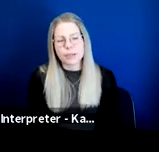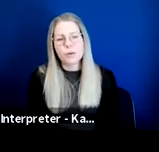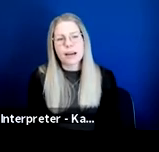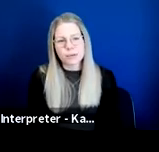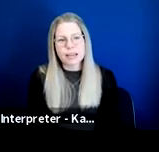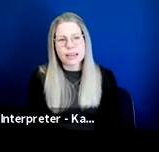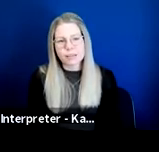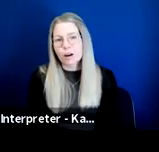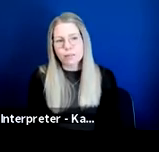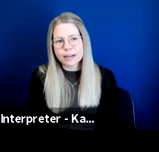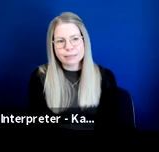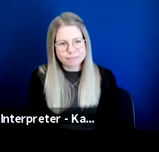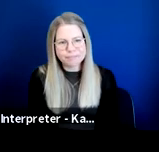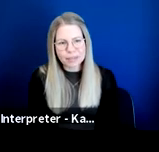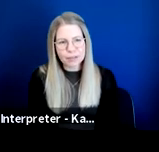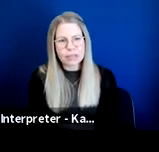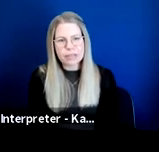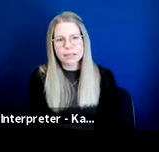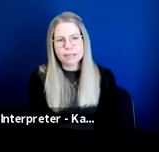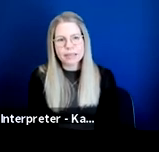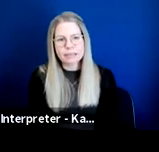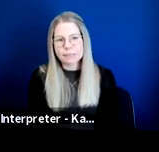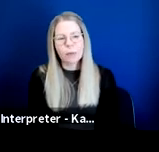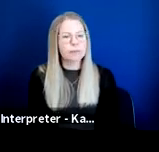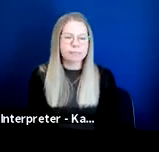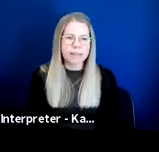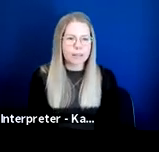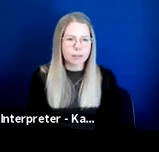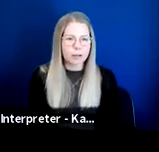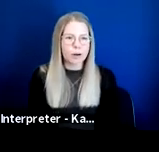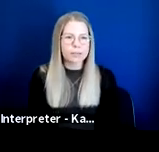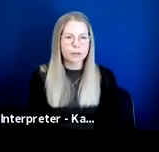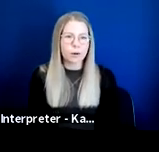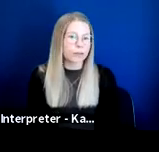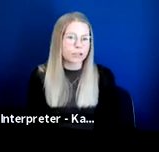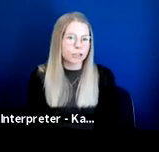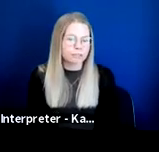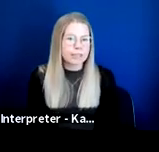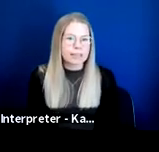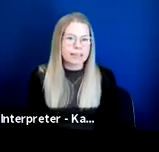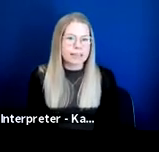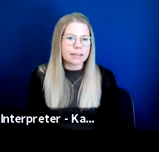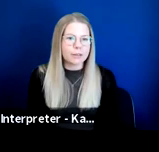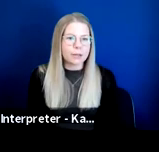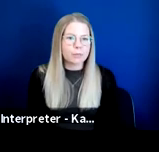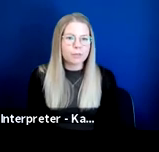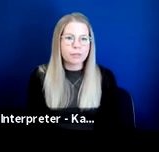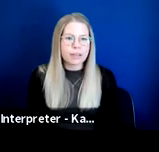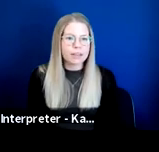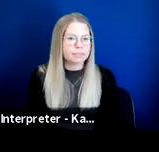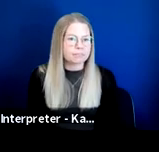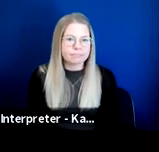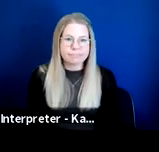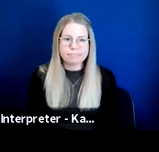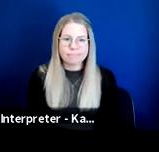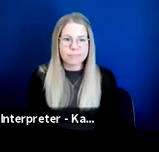you can go ahead with the dog funding if you need any help. And then you can go and register. And if you get approved,